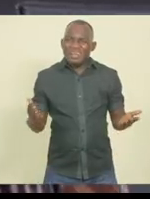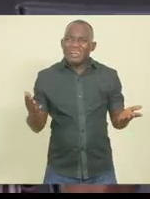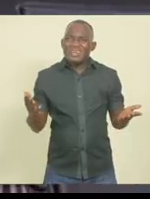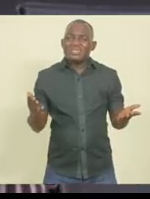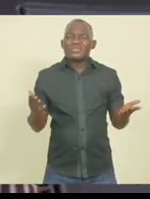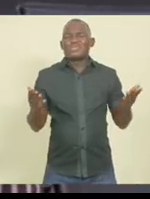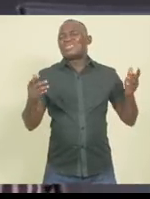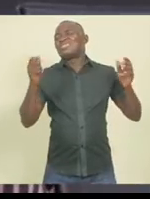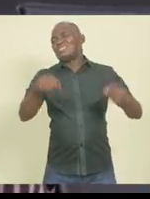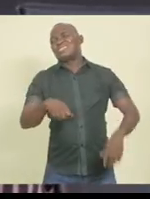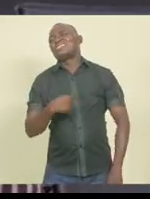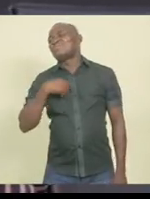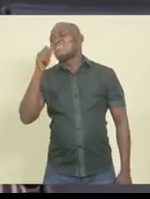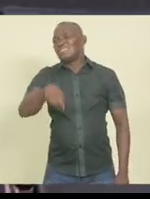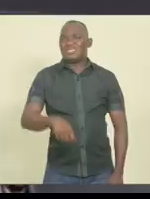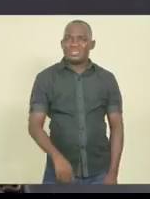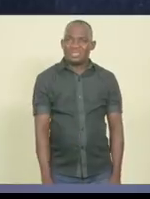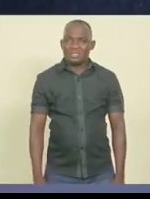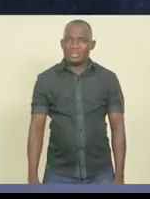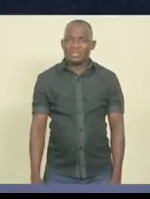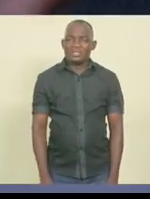I am.